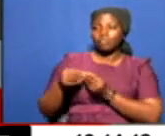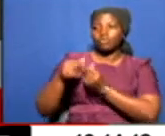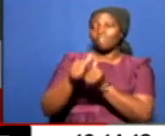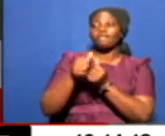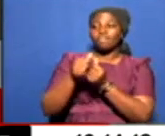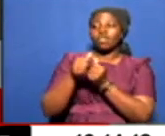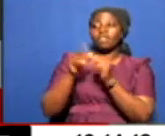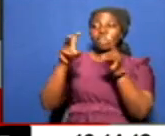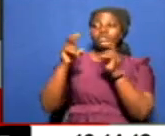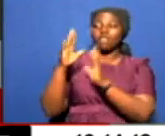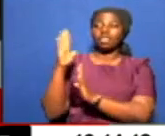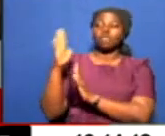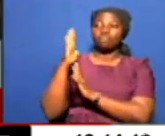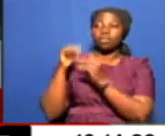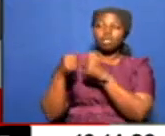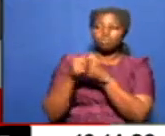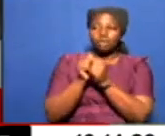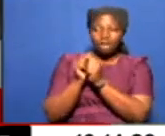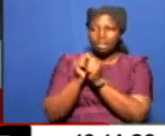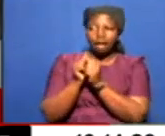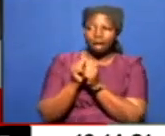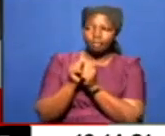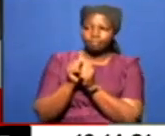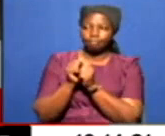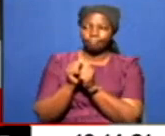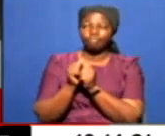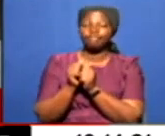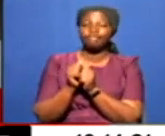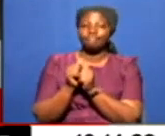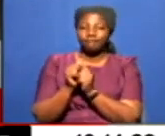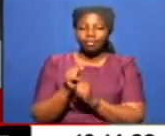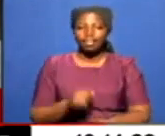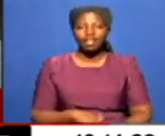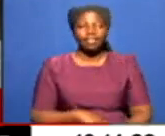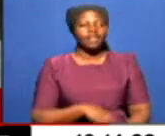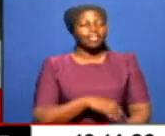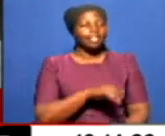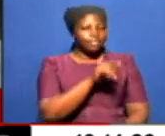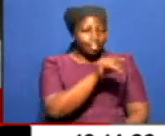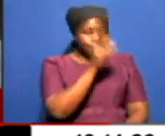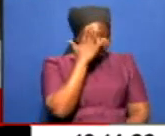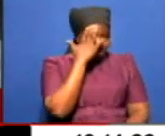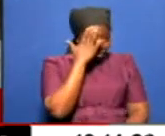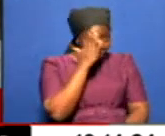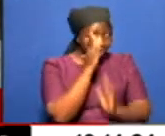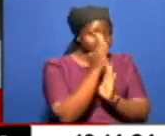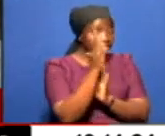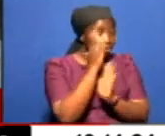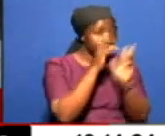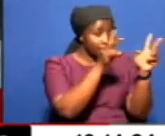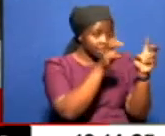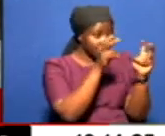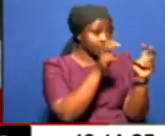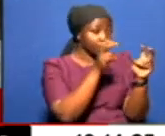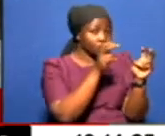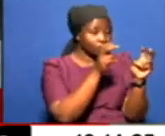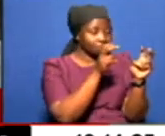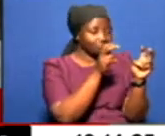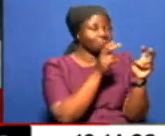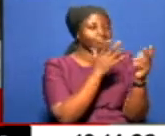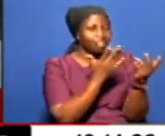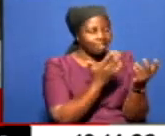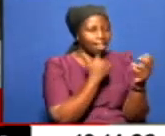mm-hmm. as the whole of Kenya. Mm-hmm. Yes. And you know, matter security are kind of a lot of